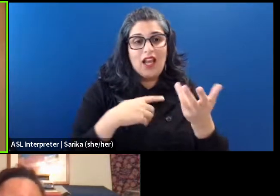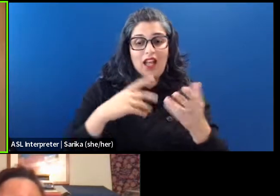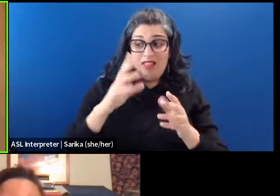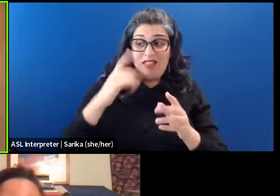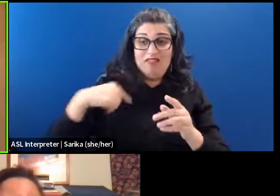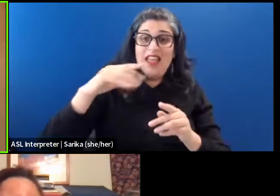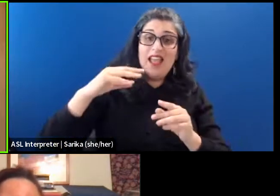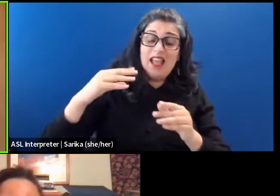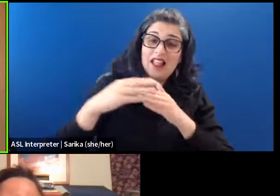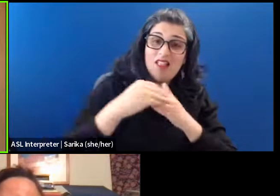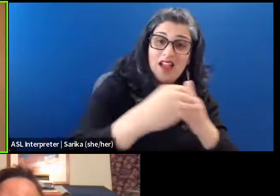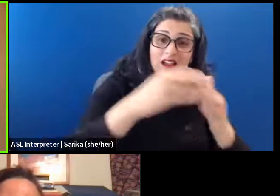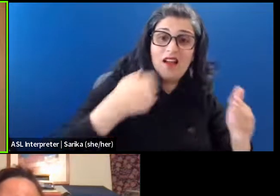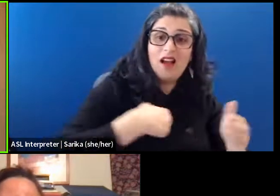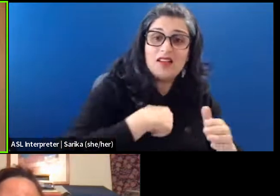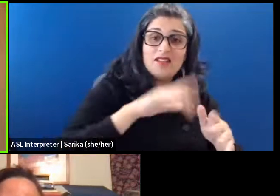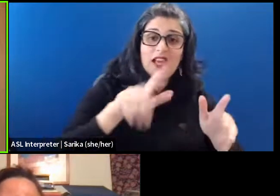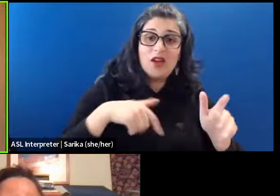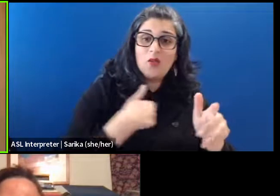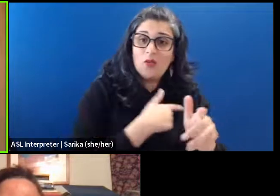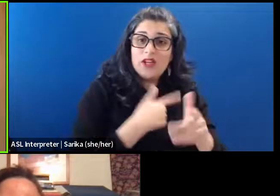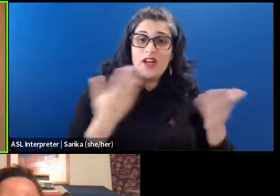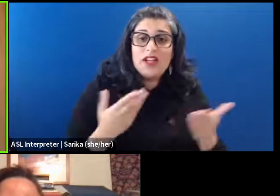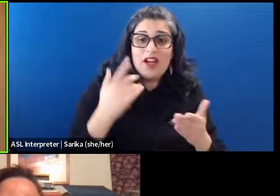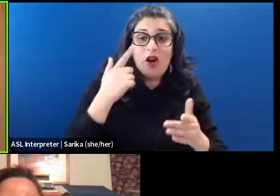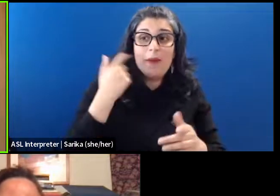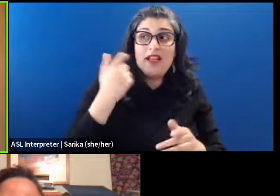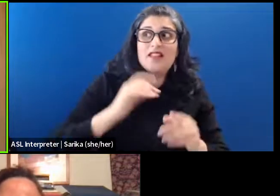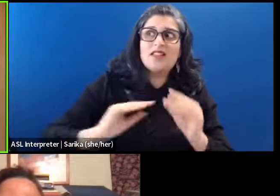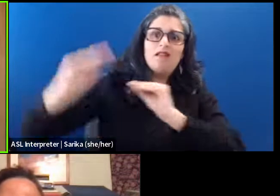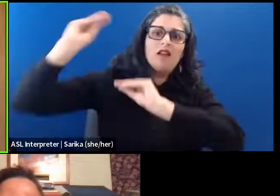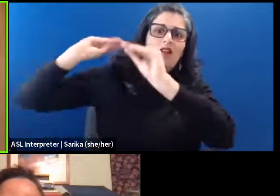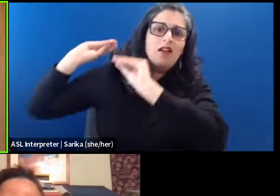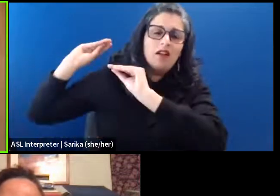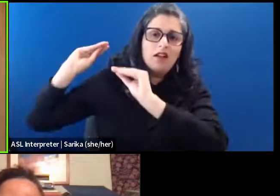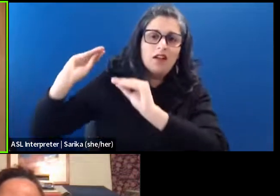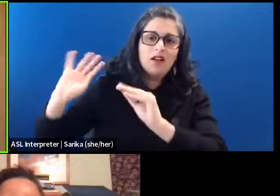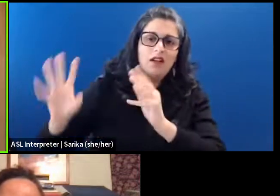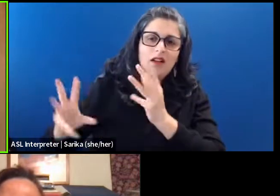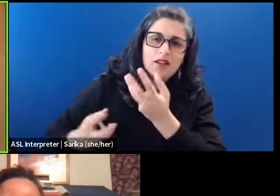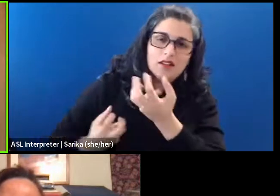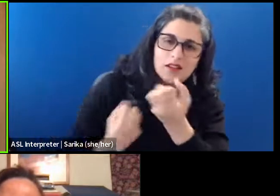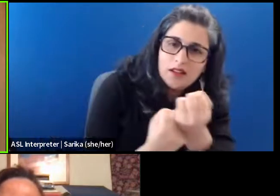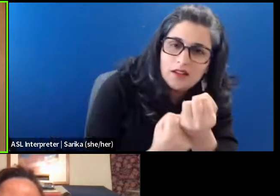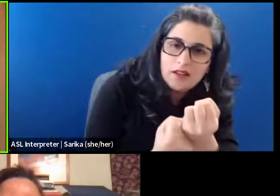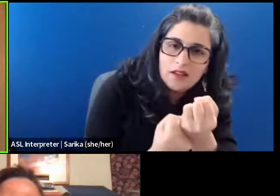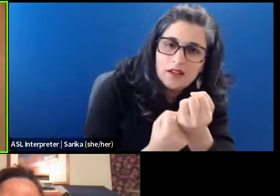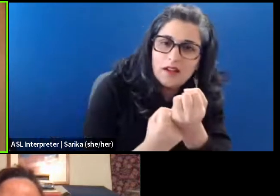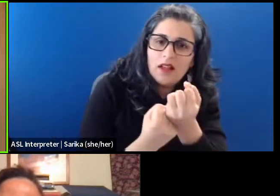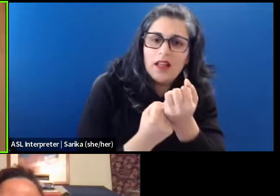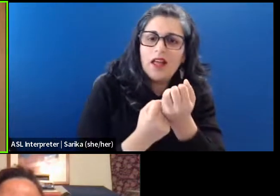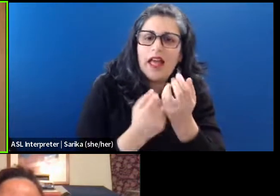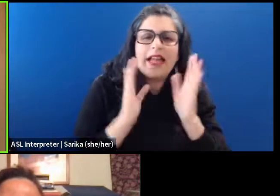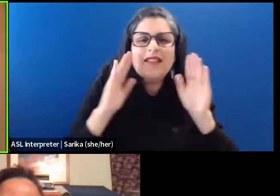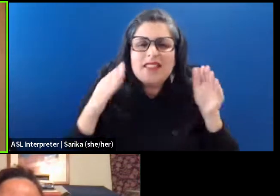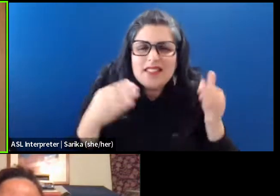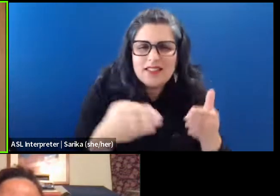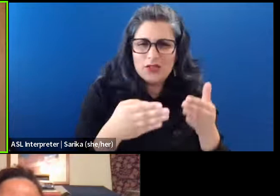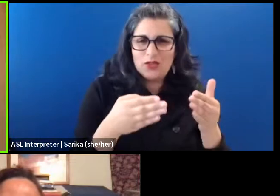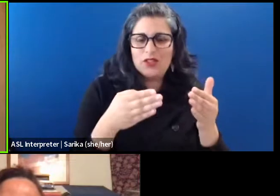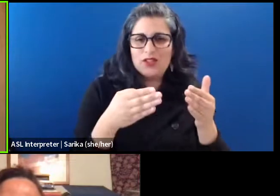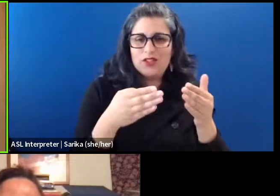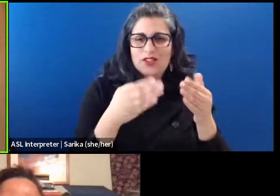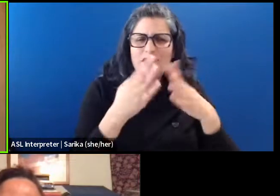are rituals of honoring ancestors that are so important and so central. Yeah. I also